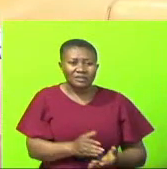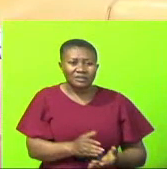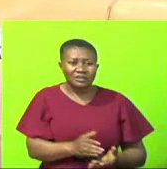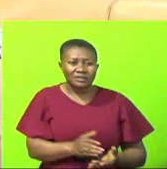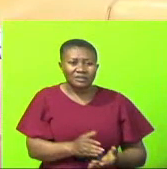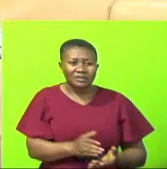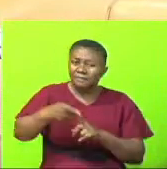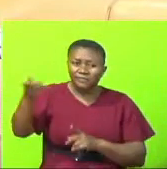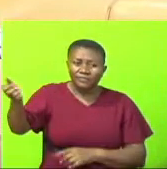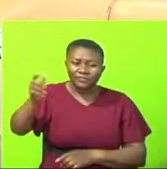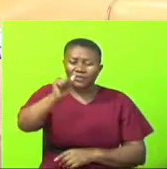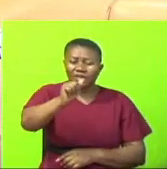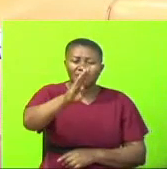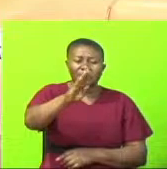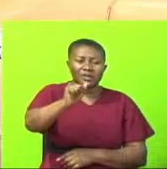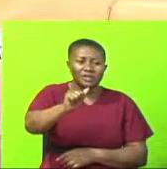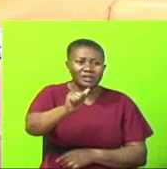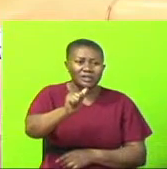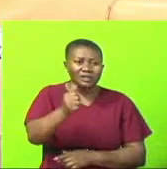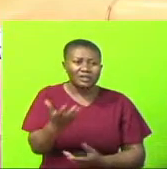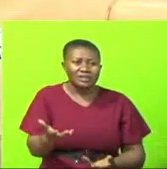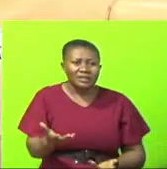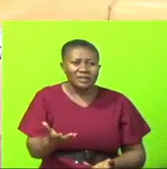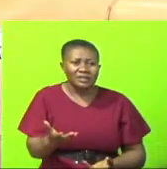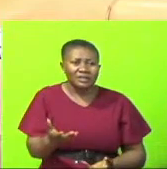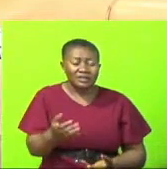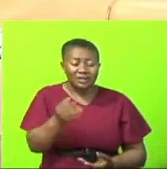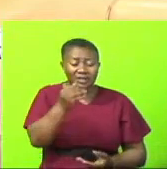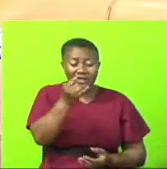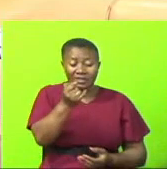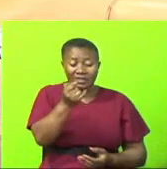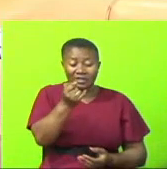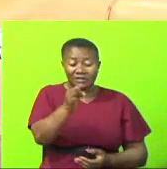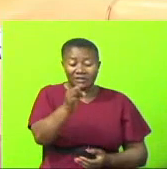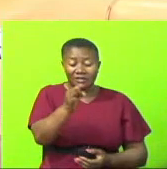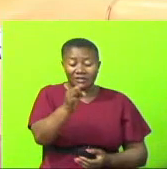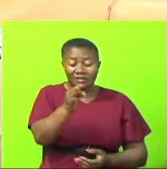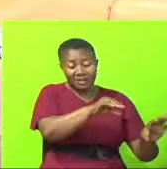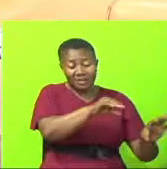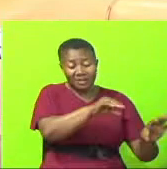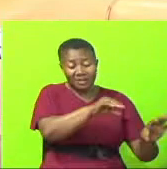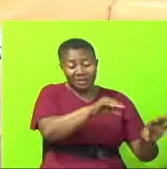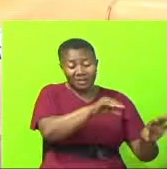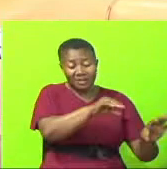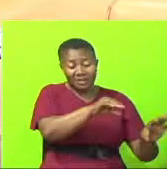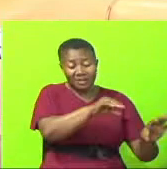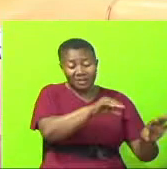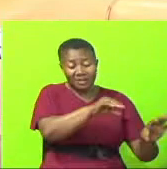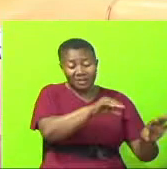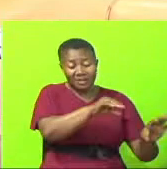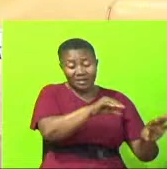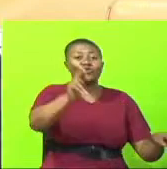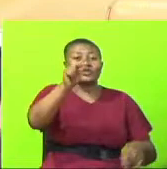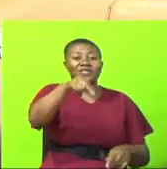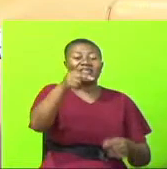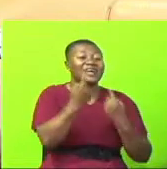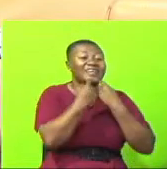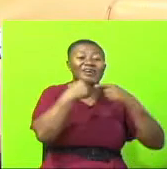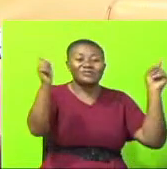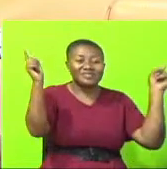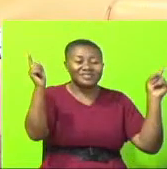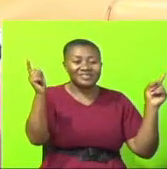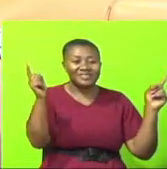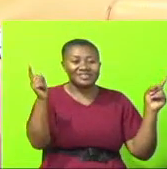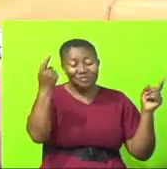A.B. Fuseni will say, if a man dies in the marketplace, there's no need to do a funeral announcement. Honorable Wayo Seni